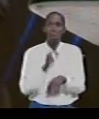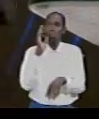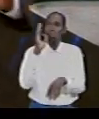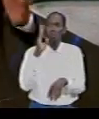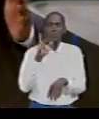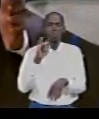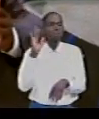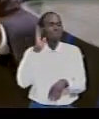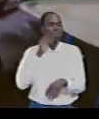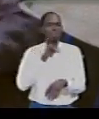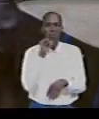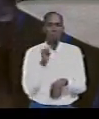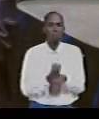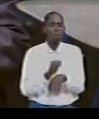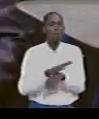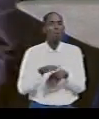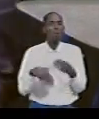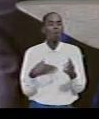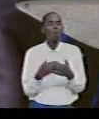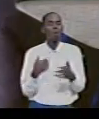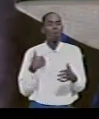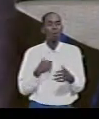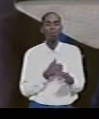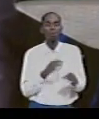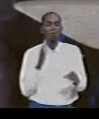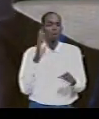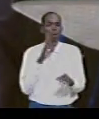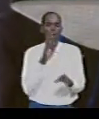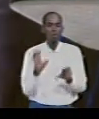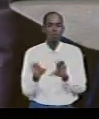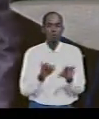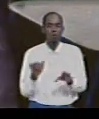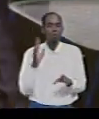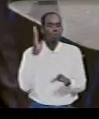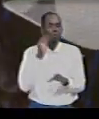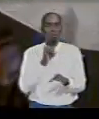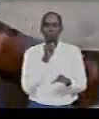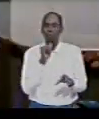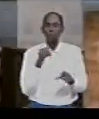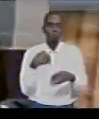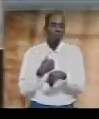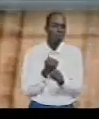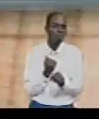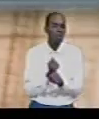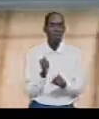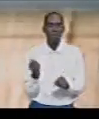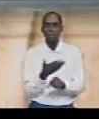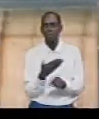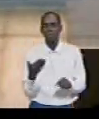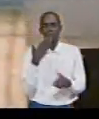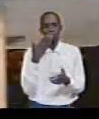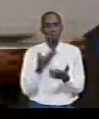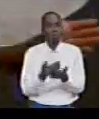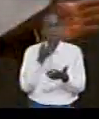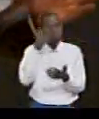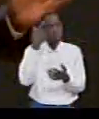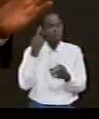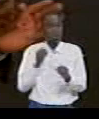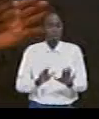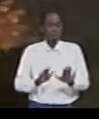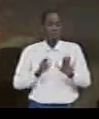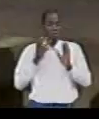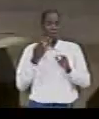work. All that we're doing will not scratch any surface, because the fear of man